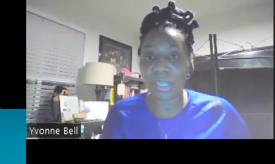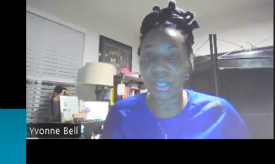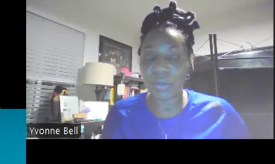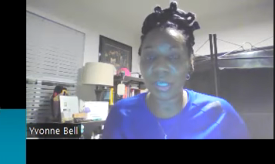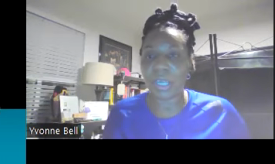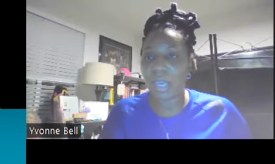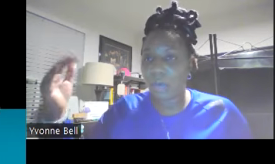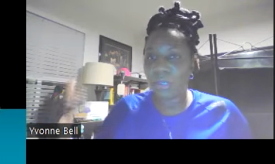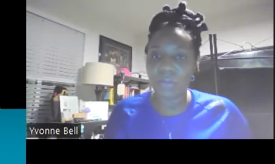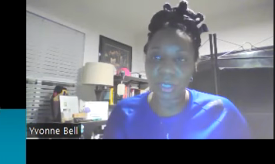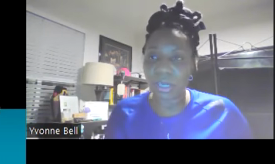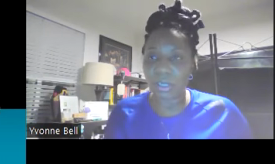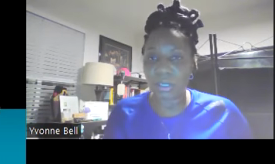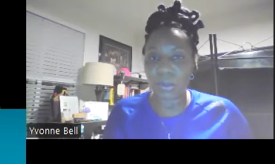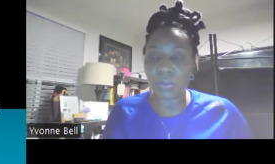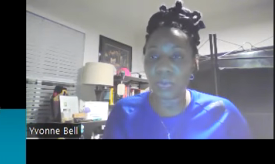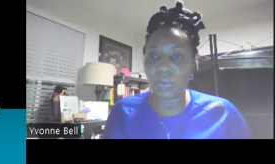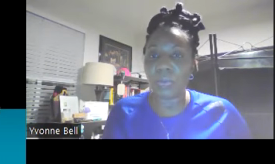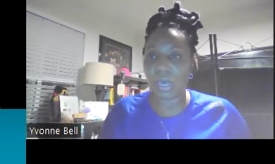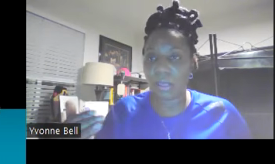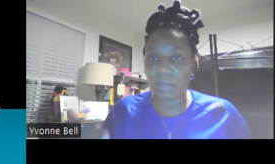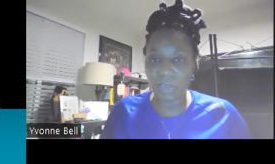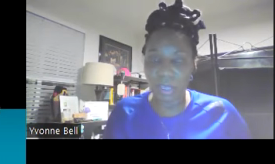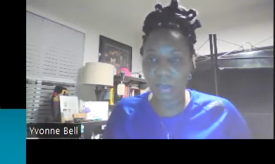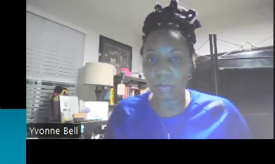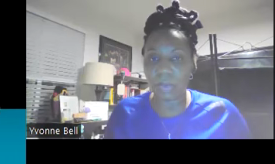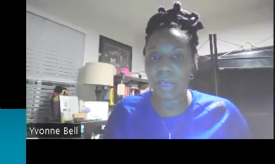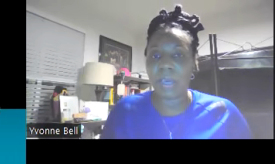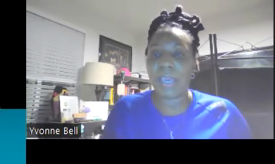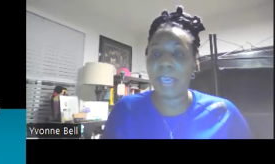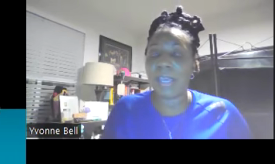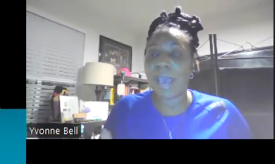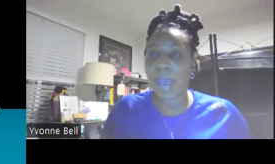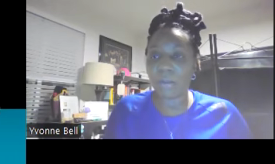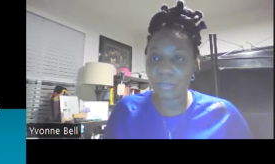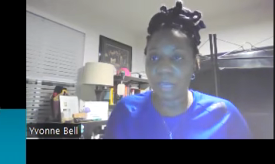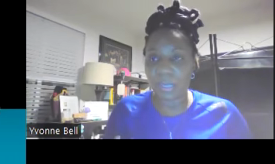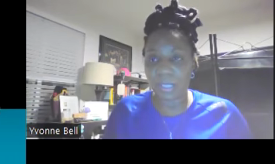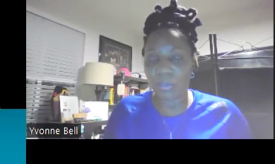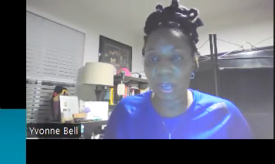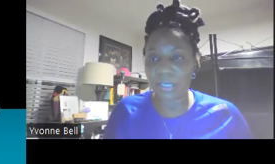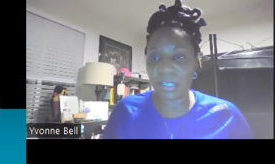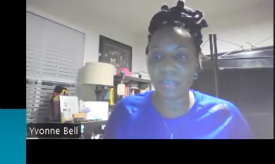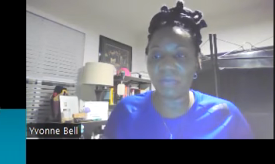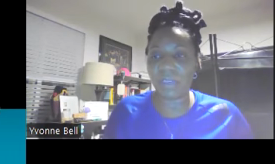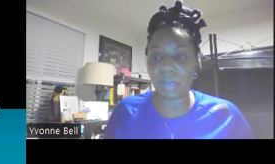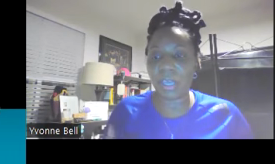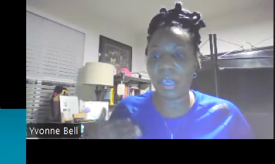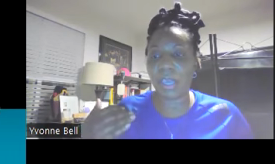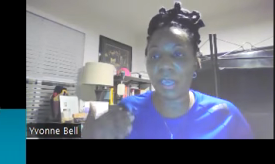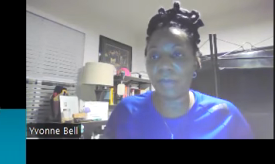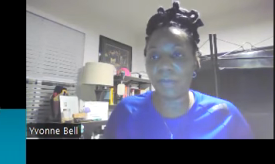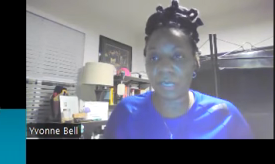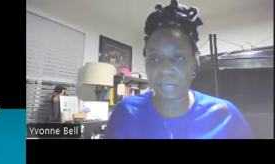get right into it. And we're just really going to just go through the video and how to make this process